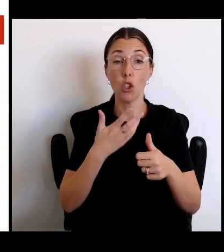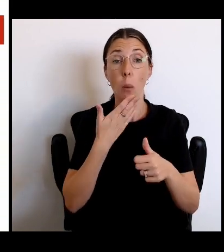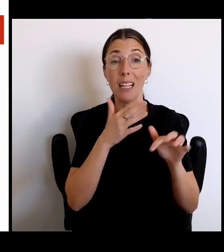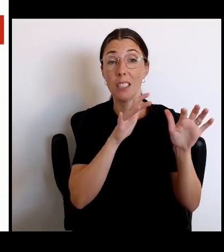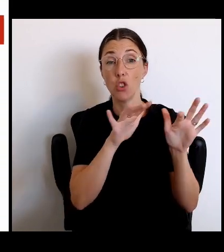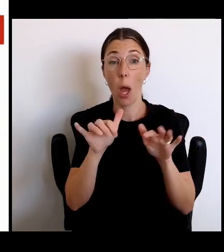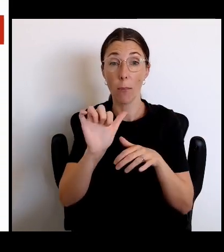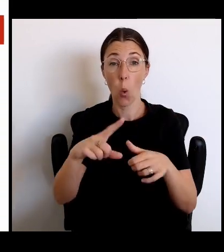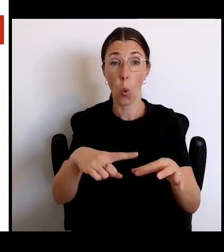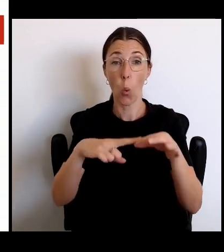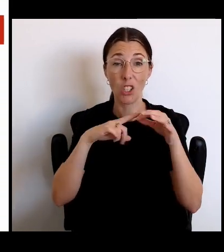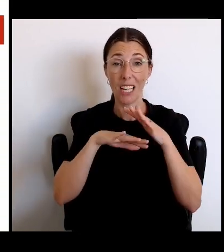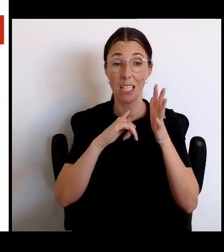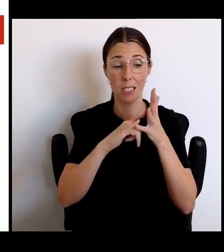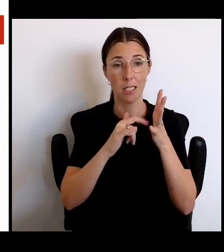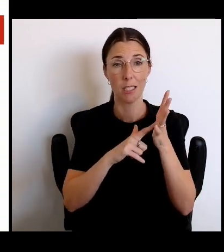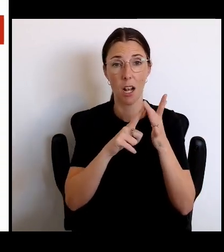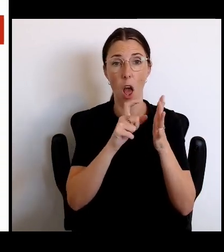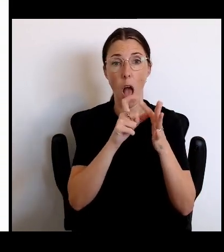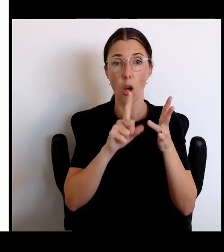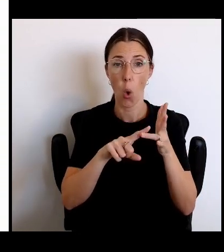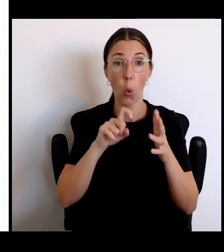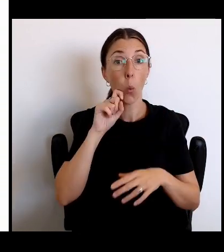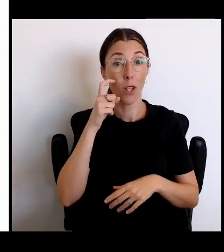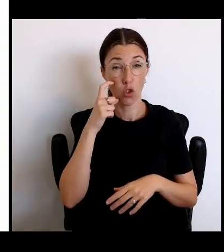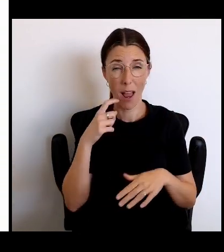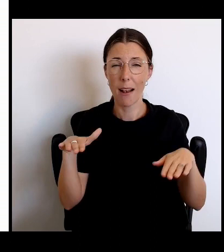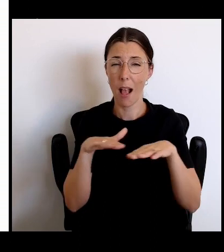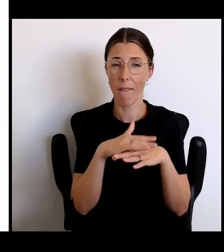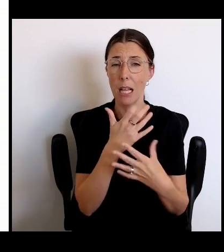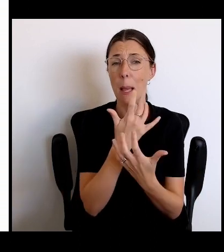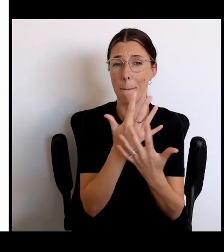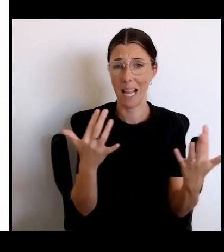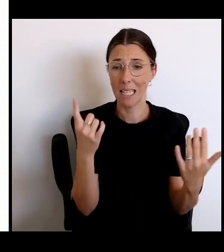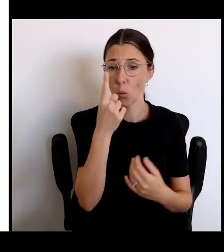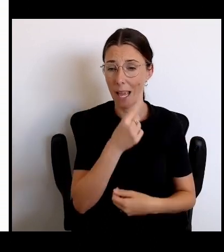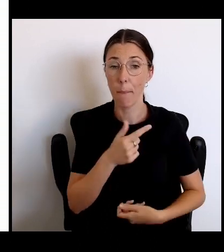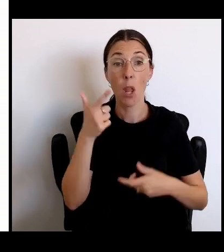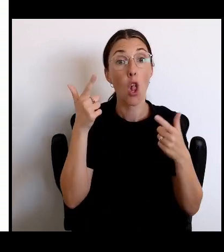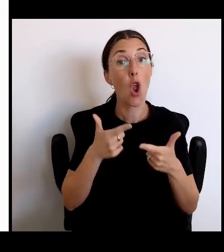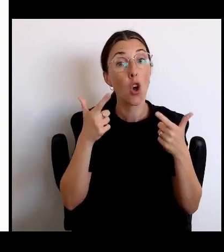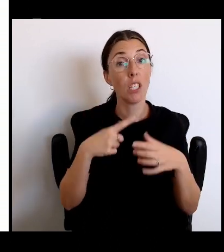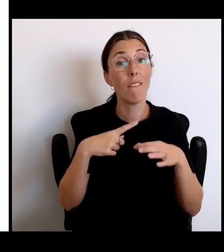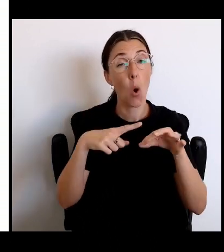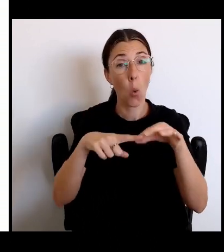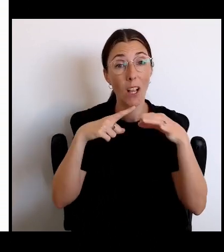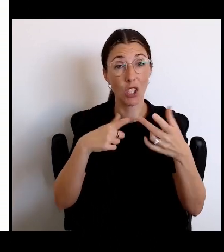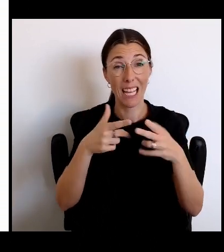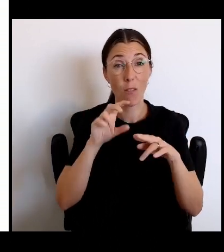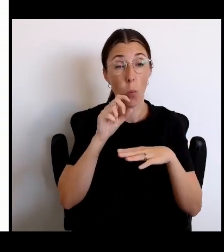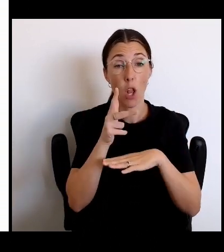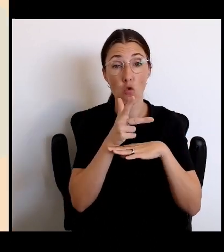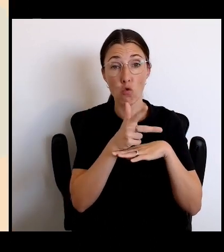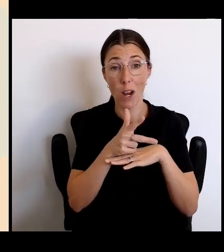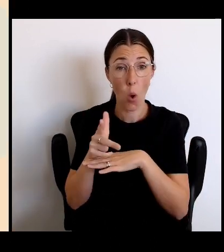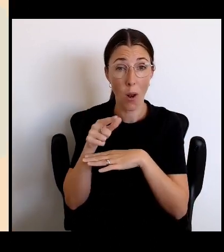we'll try to get to as many of them as we can during this time. There's been a lot of questions about if this webinar is being recorded. The answer is